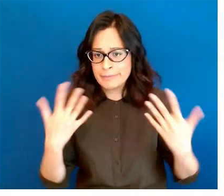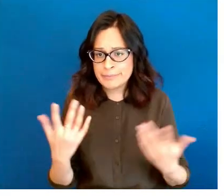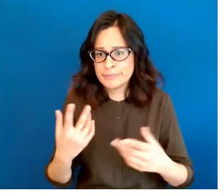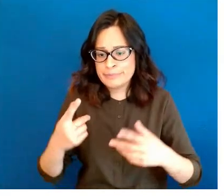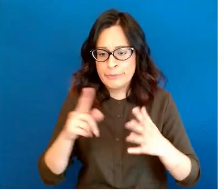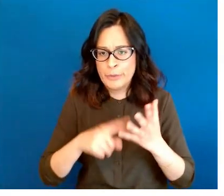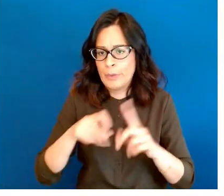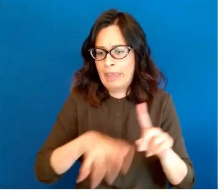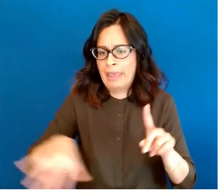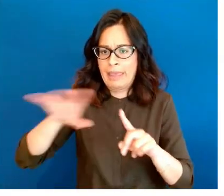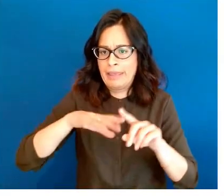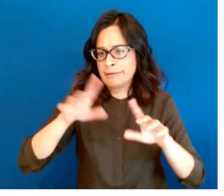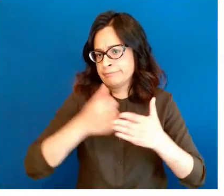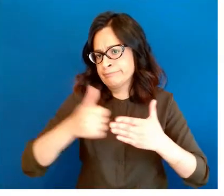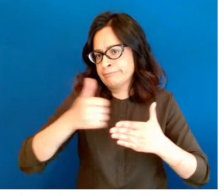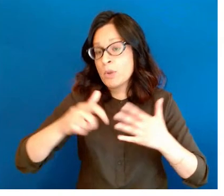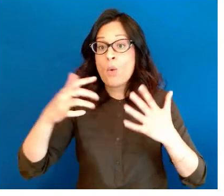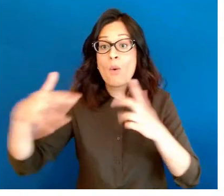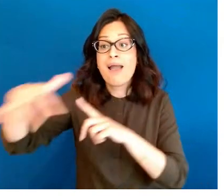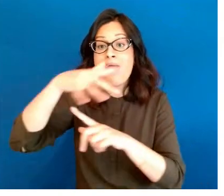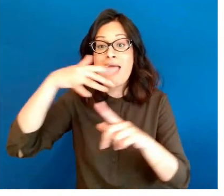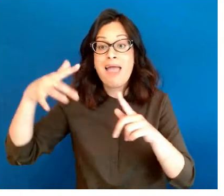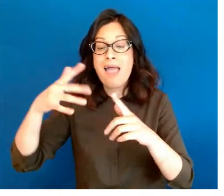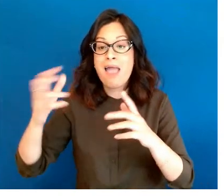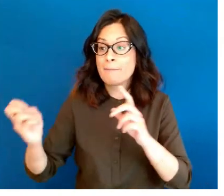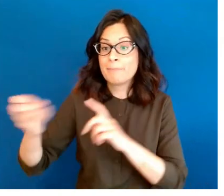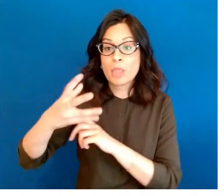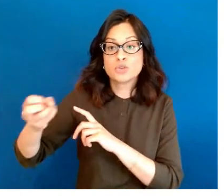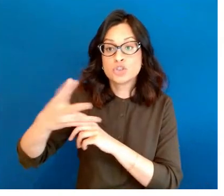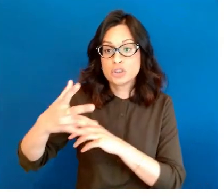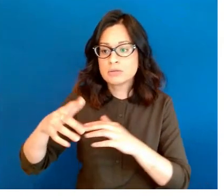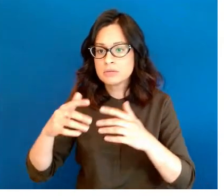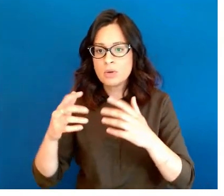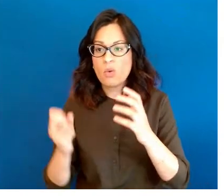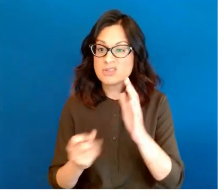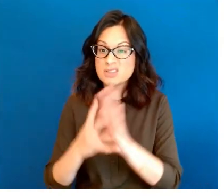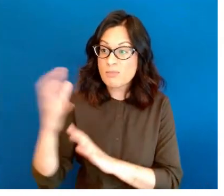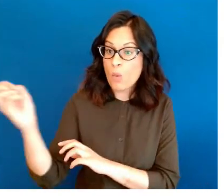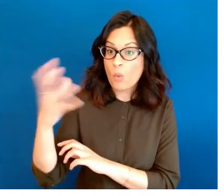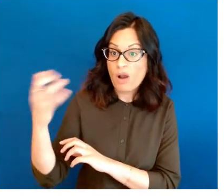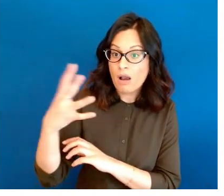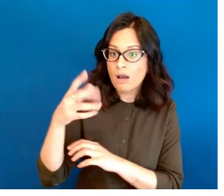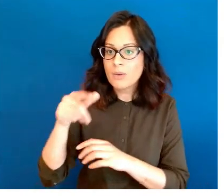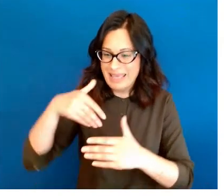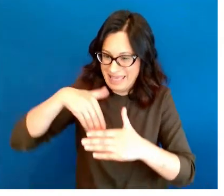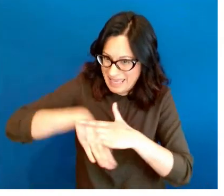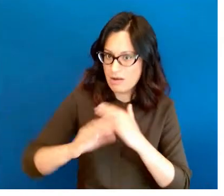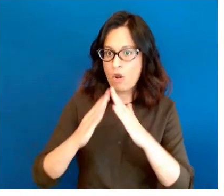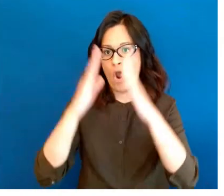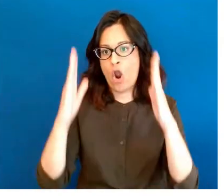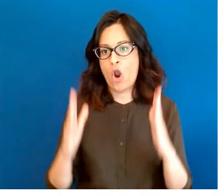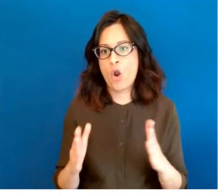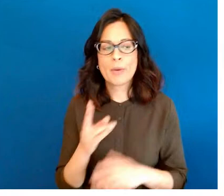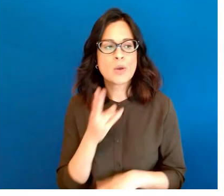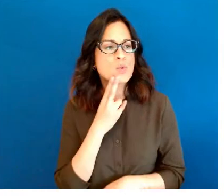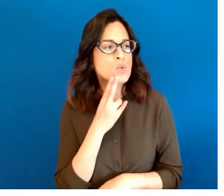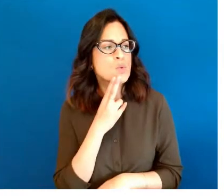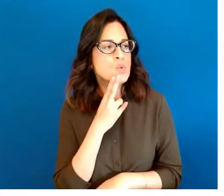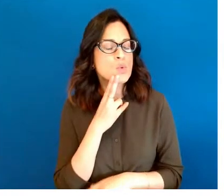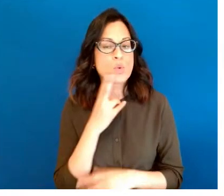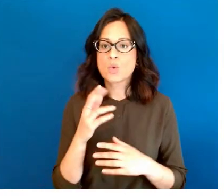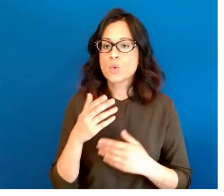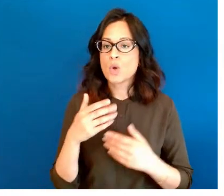air pollution, including smoke, and that's more likely indoors in smokers in the winter who haven't opened